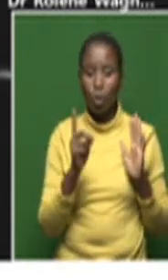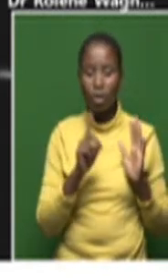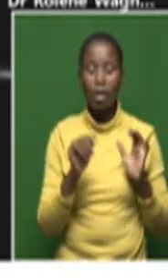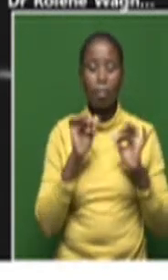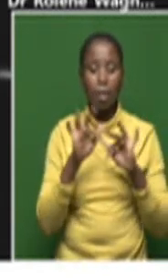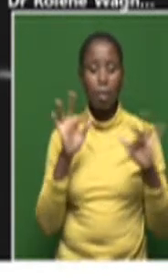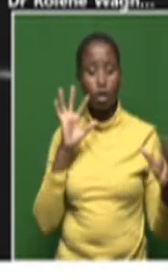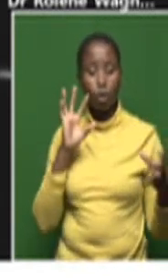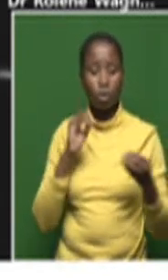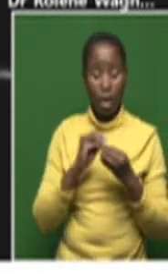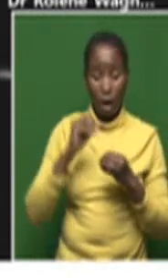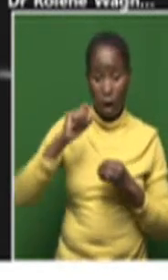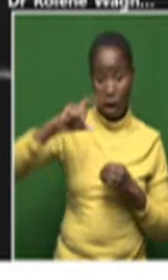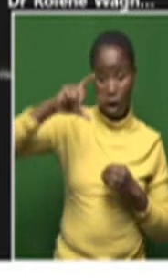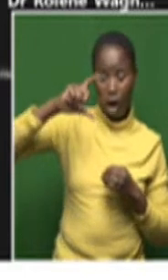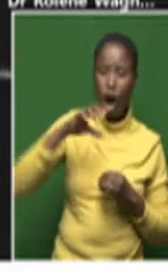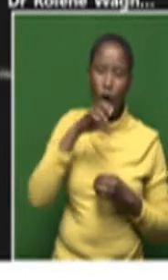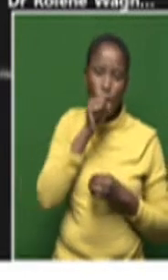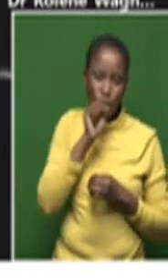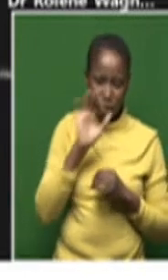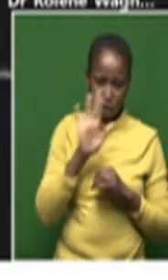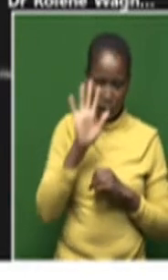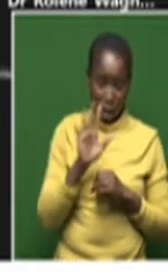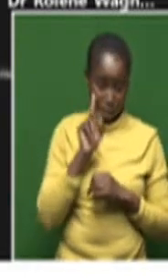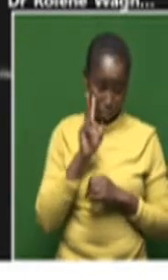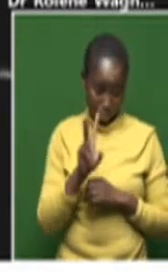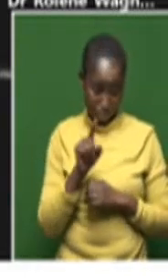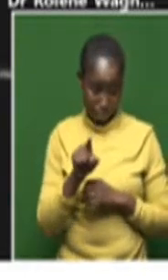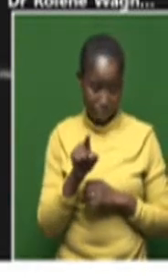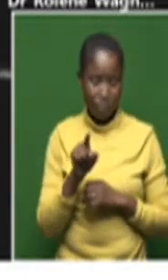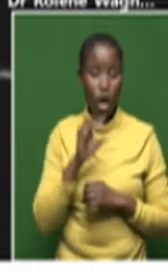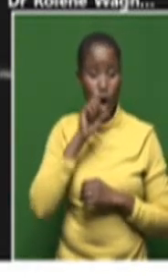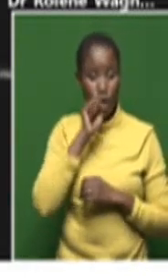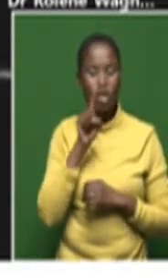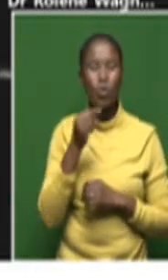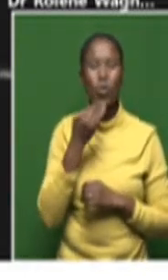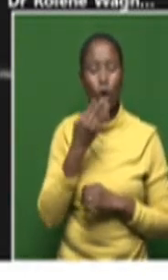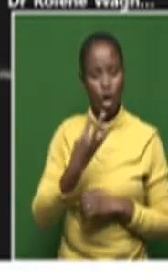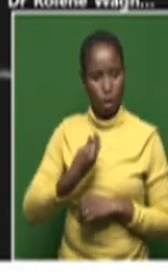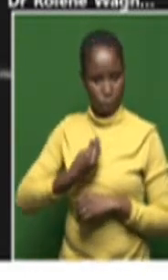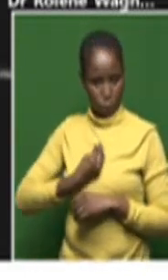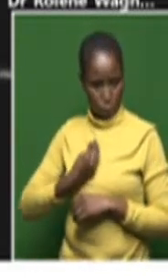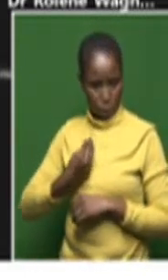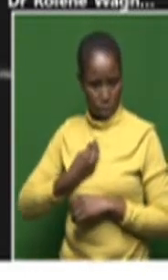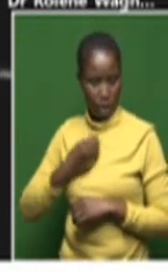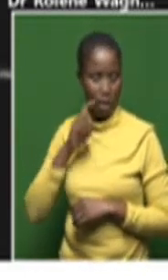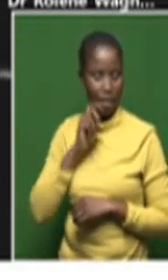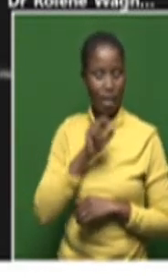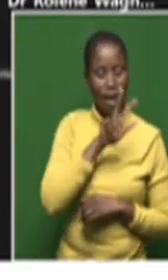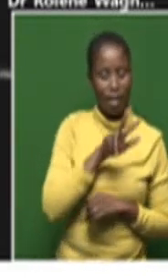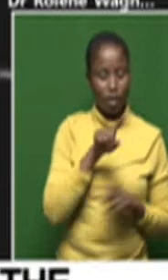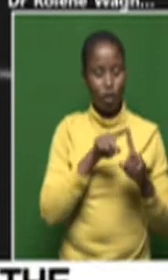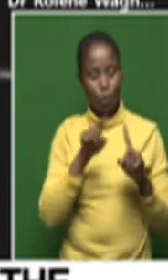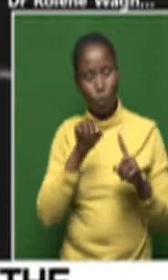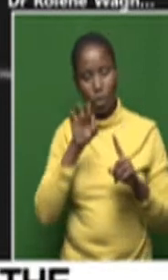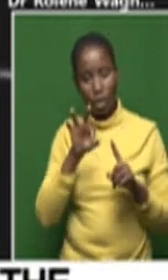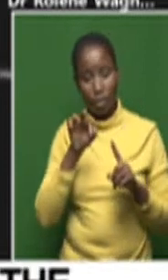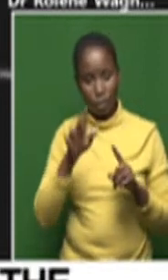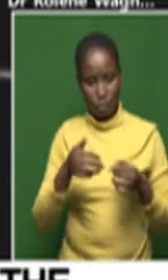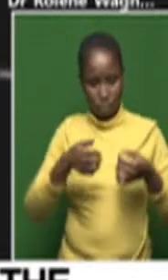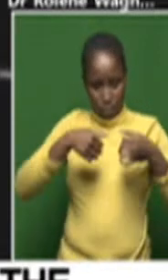biggest block is the orange block. Now that orange block are your youth. It's your 18 to 34s, followed by